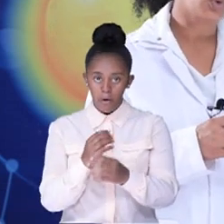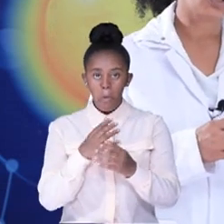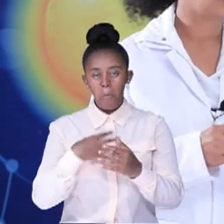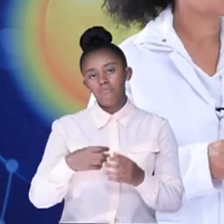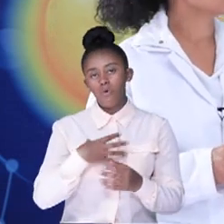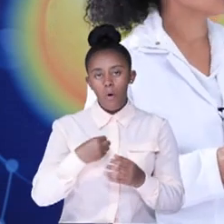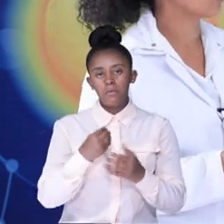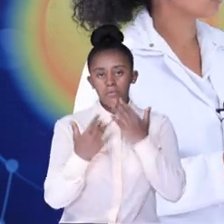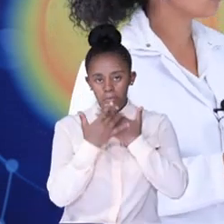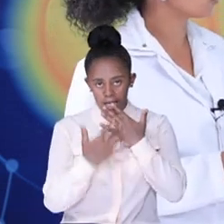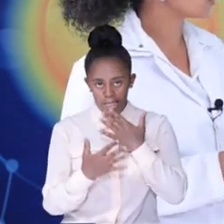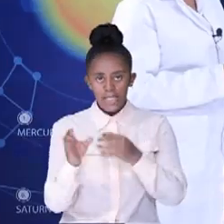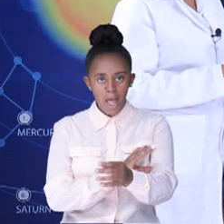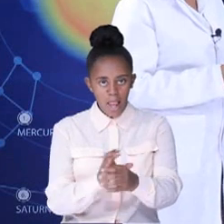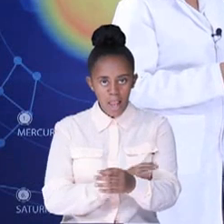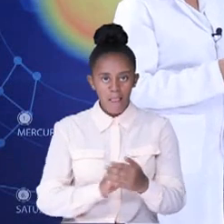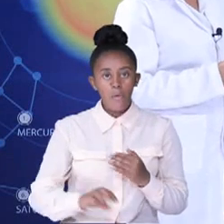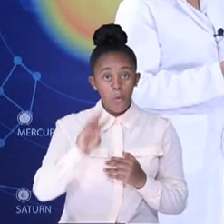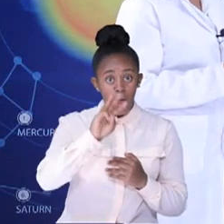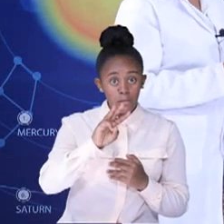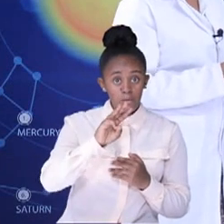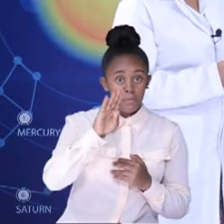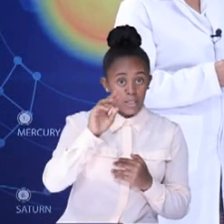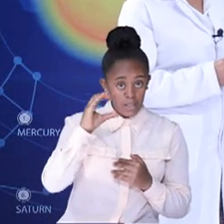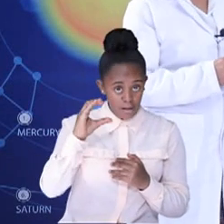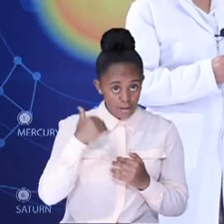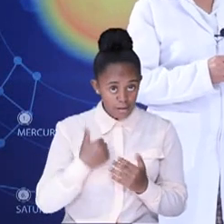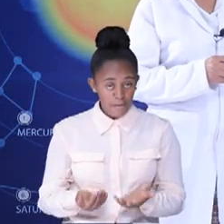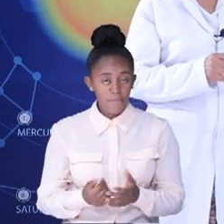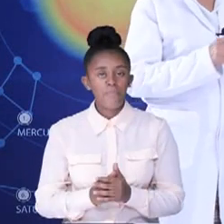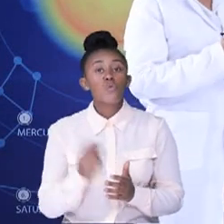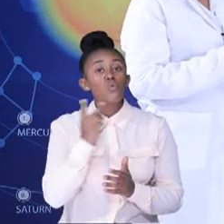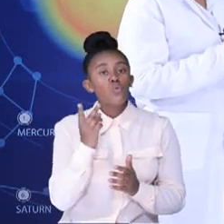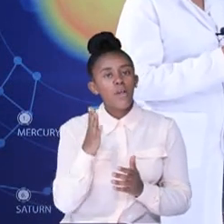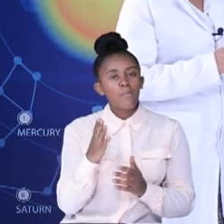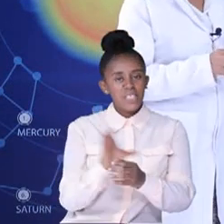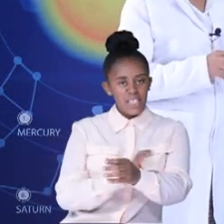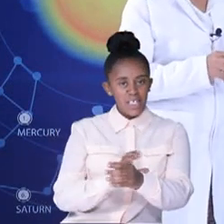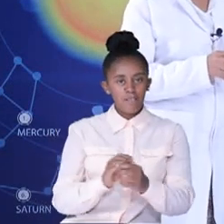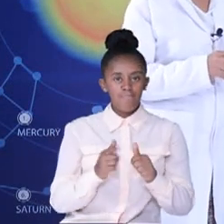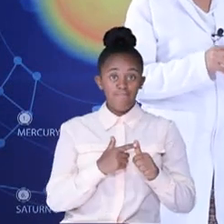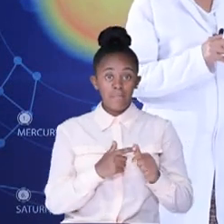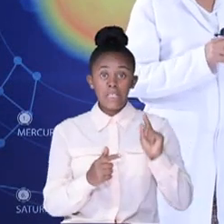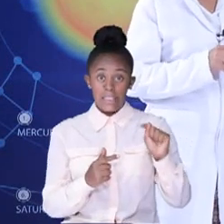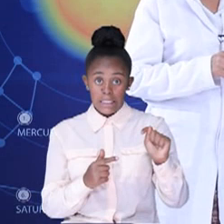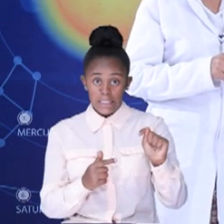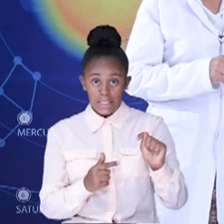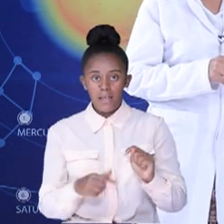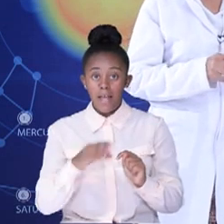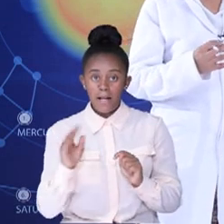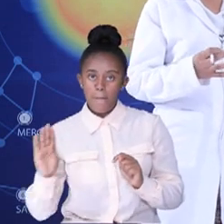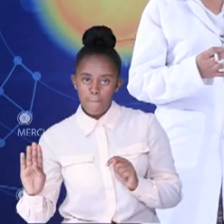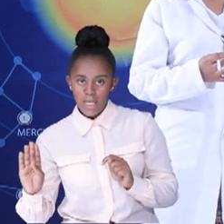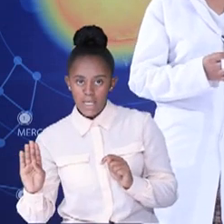play important role in our immune system, and these two types of cells are T cells and B